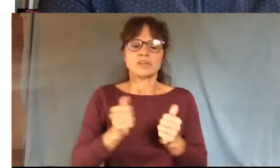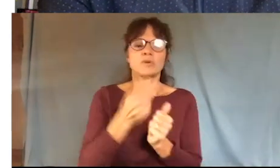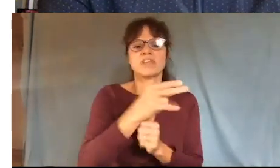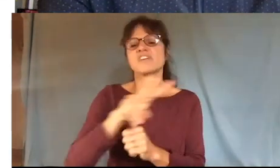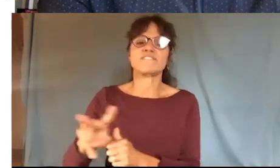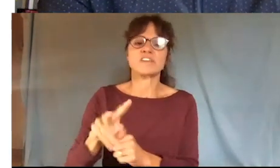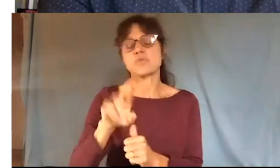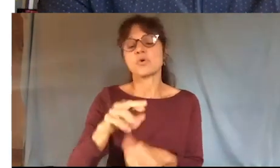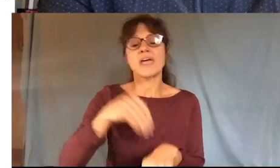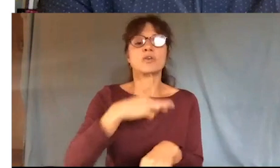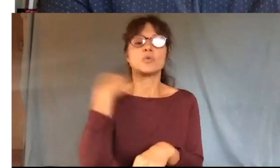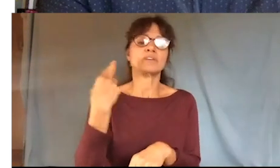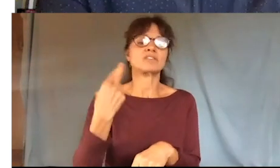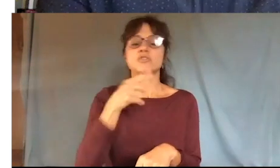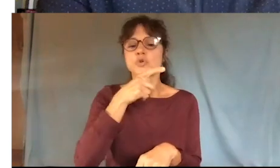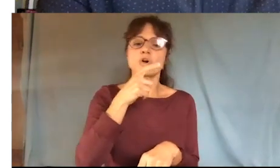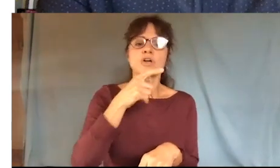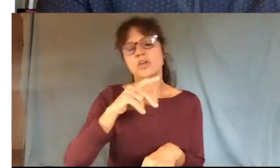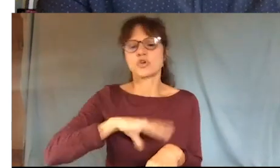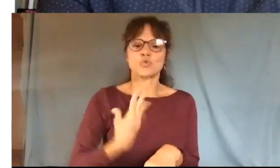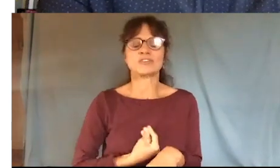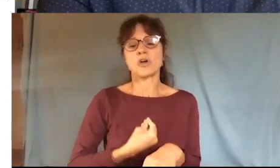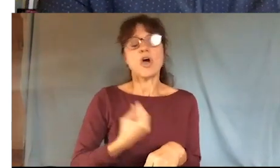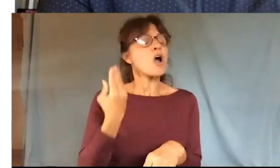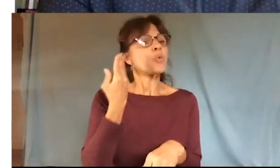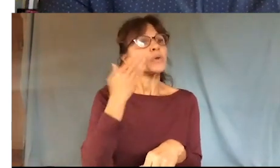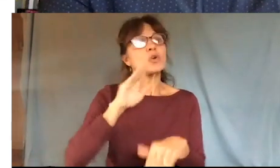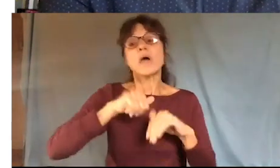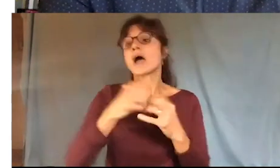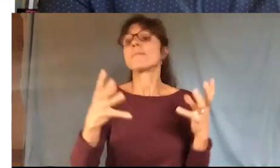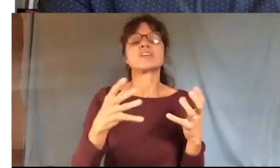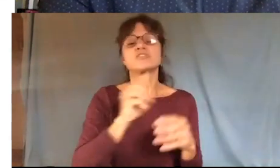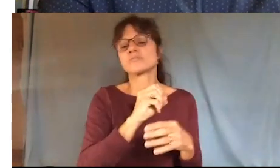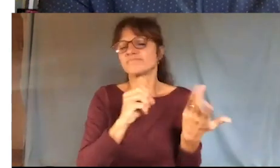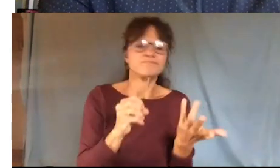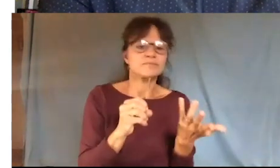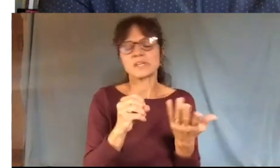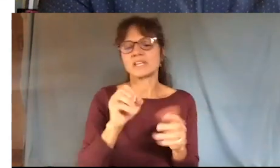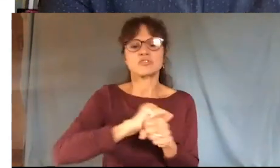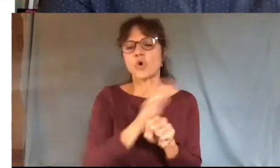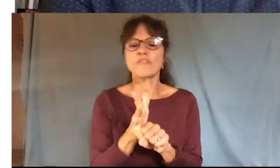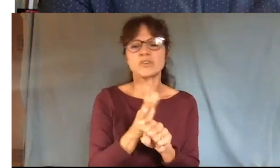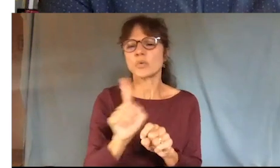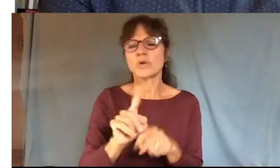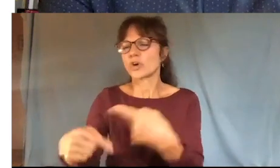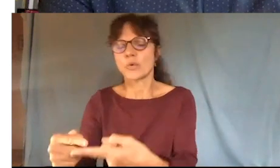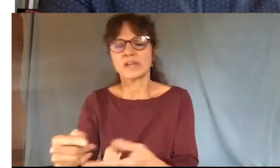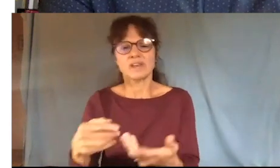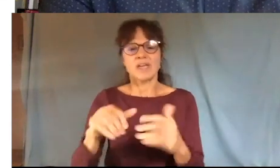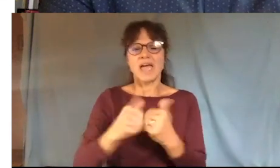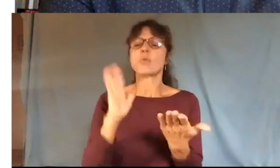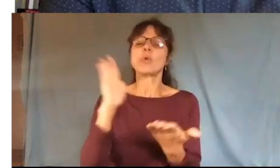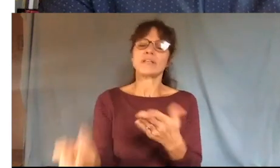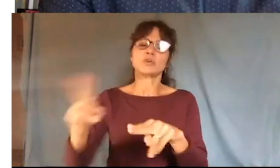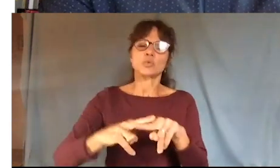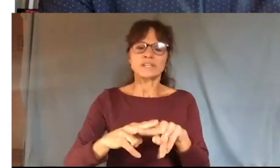risk for HIV who are transgender. We also don't know how much off target COVID-19 is taking us. How much is this going to increase some of